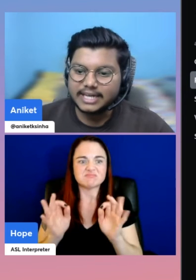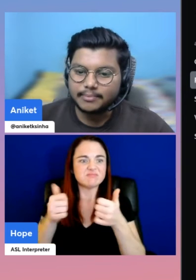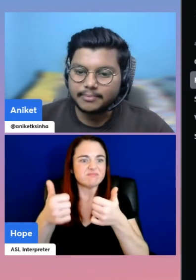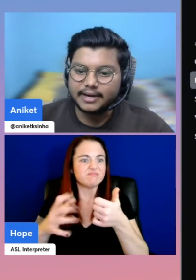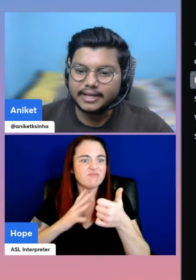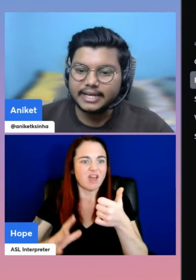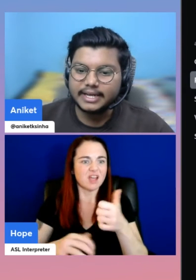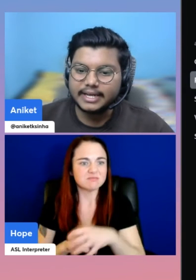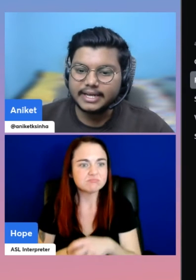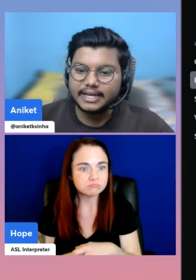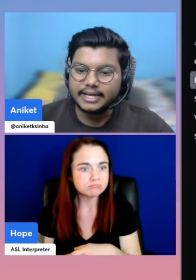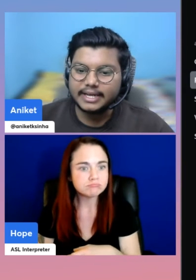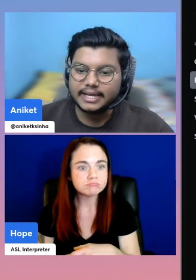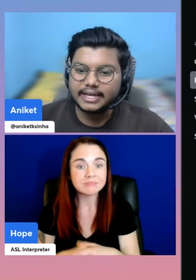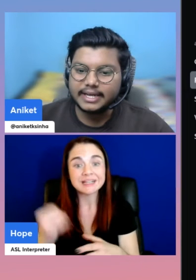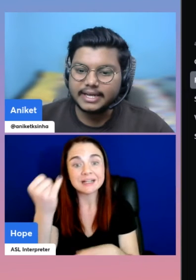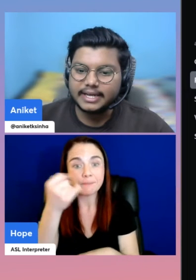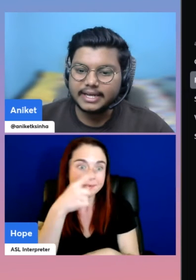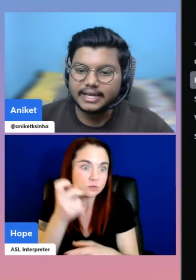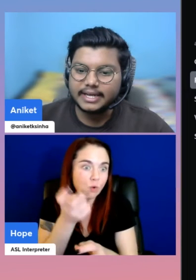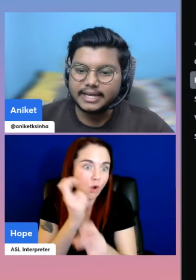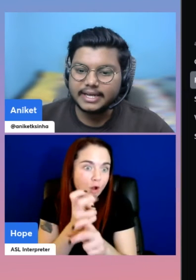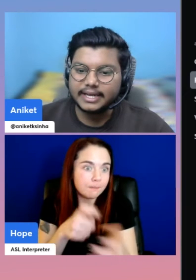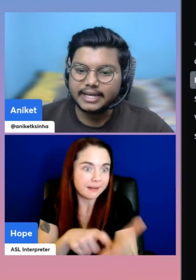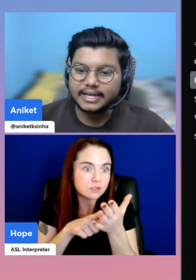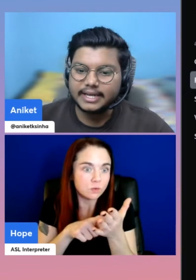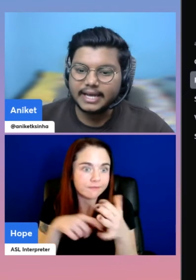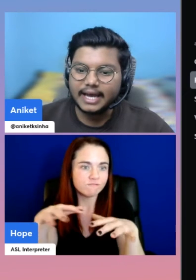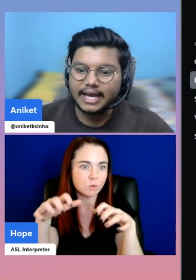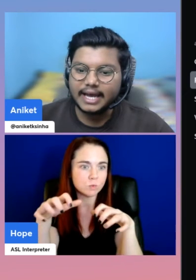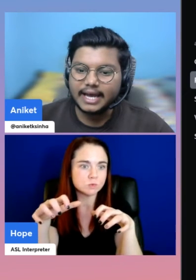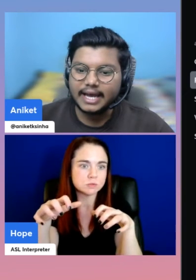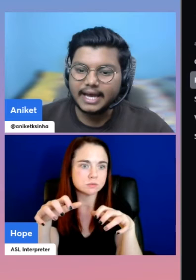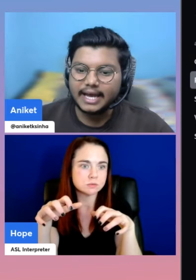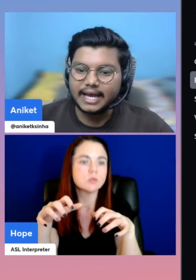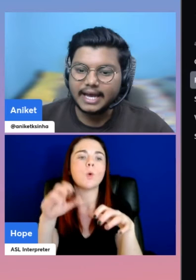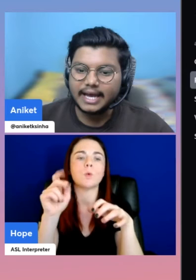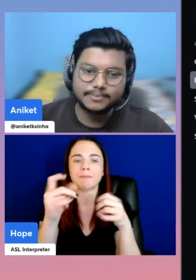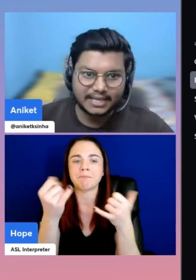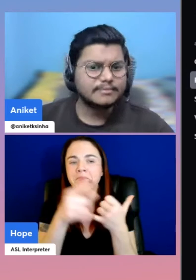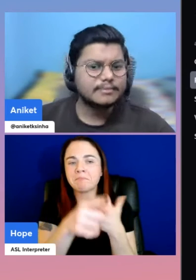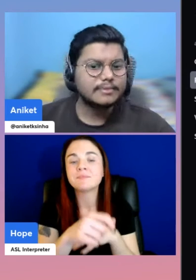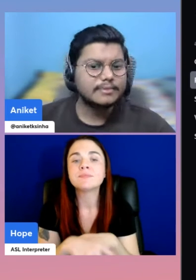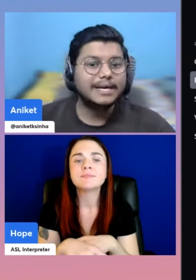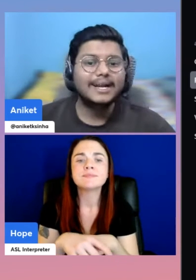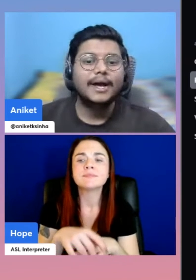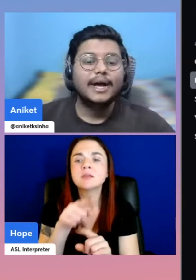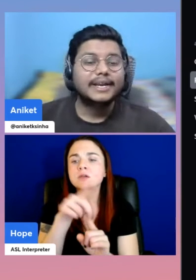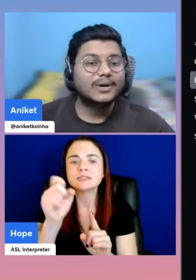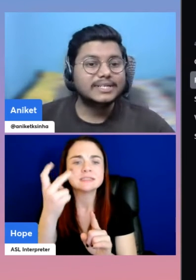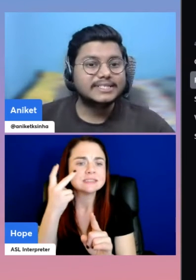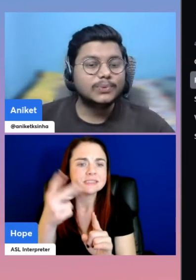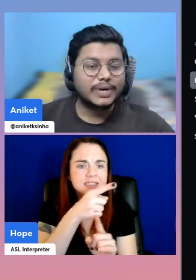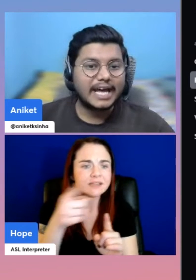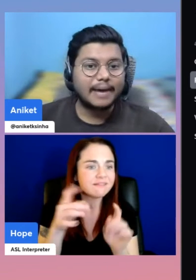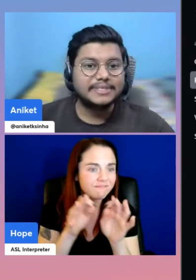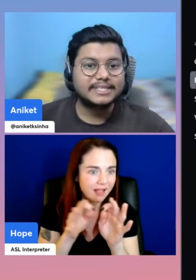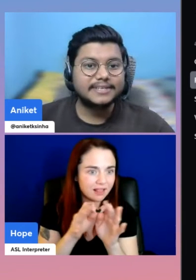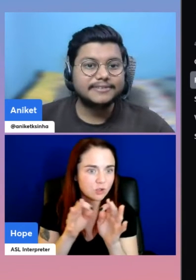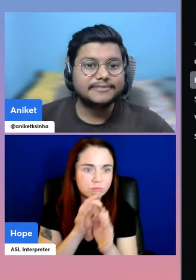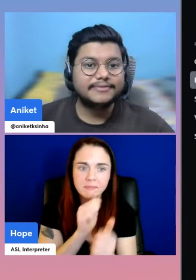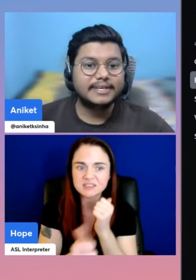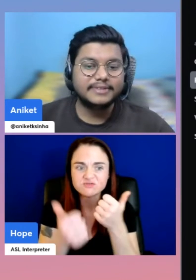Enforcement was hard mandatory, and rule was this, and the value is correct. So that's why it is passed. But now let's see what